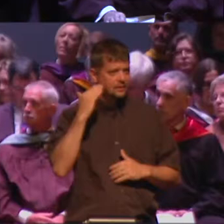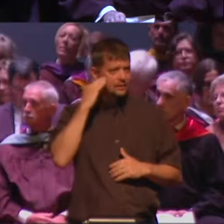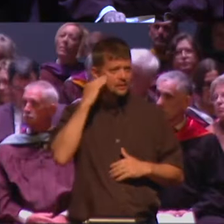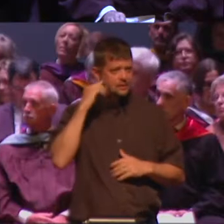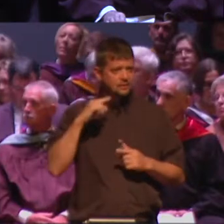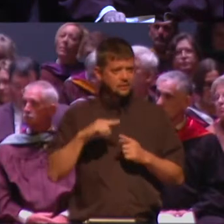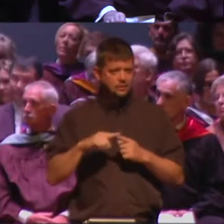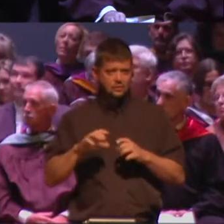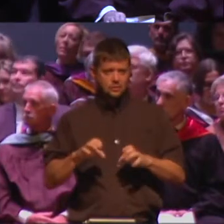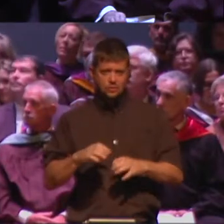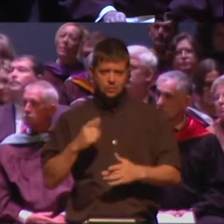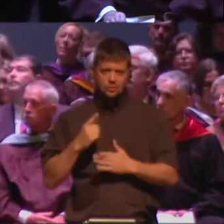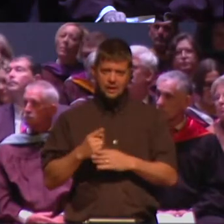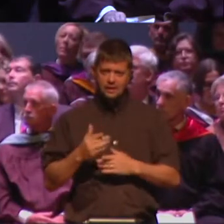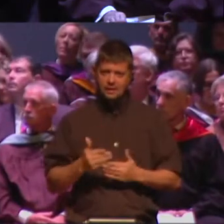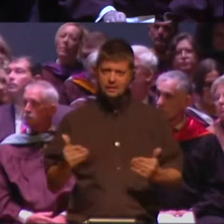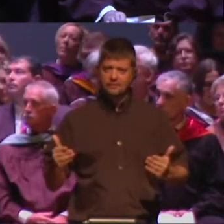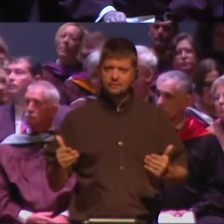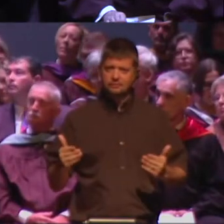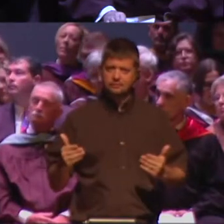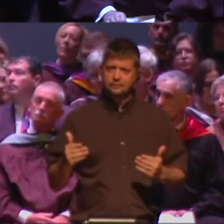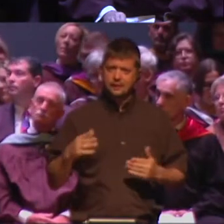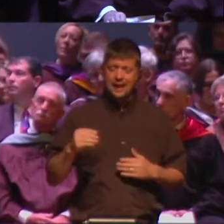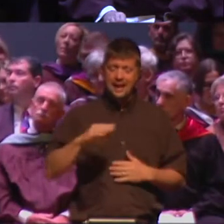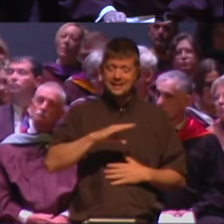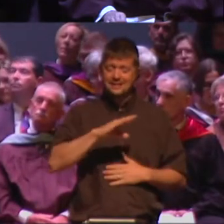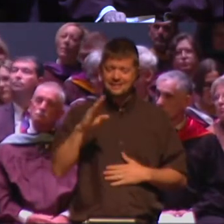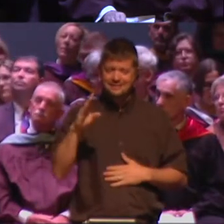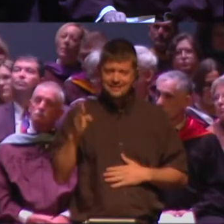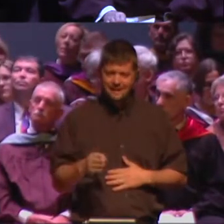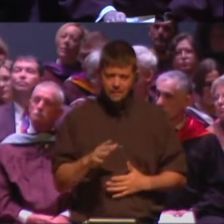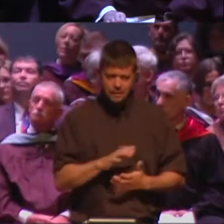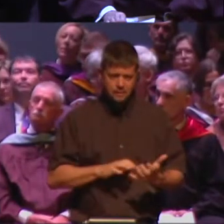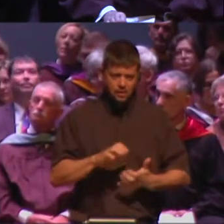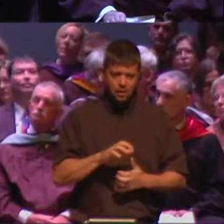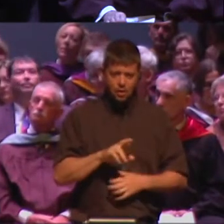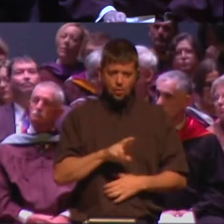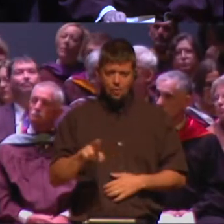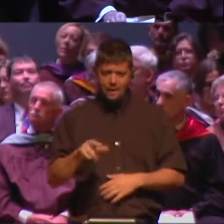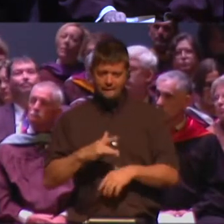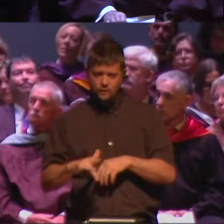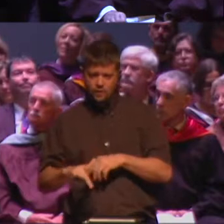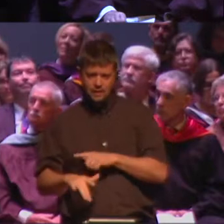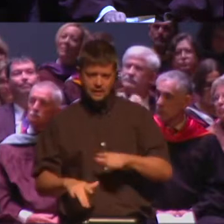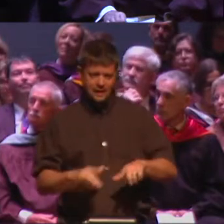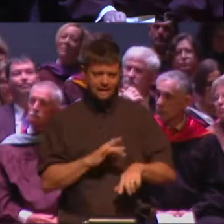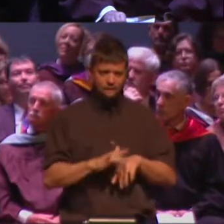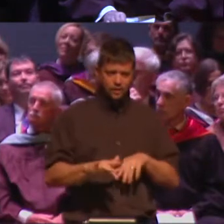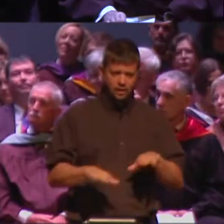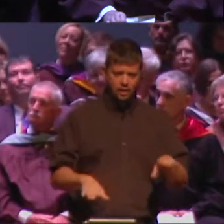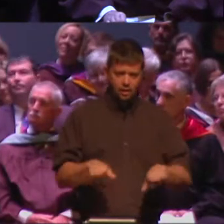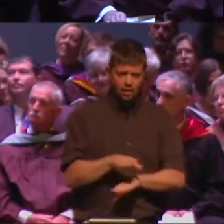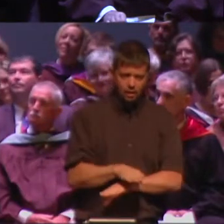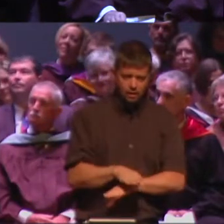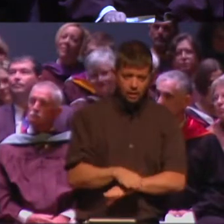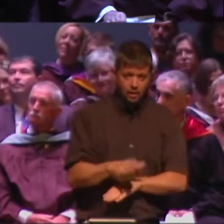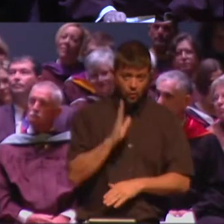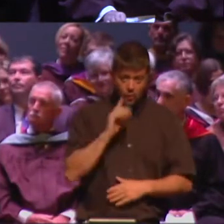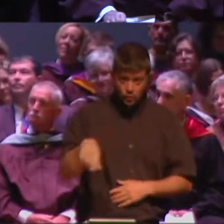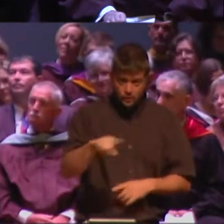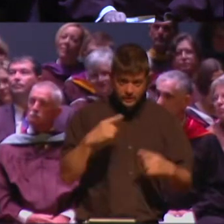and deft, and never, ever mix up your right foot with your left. And will you